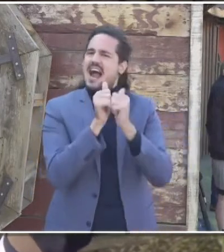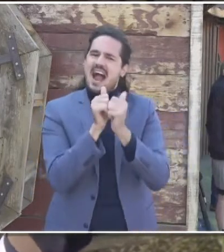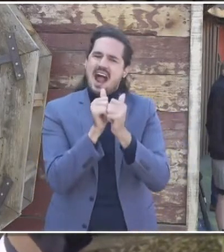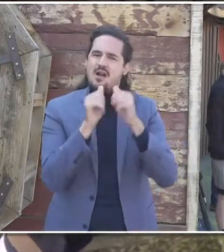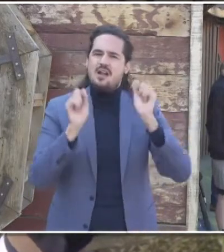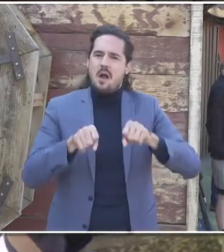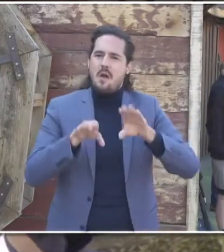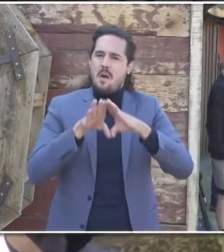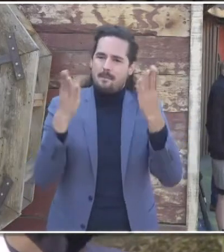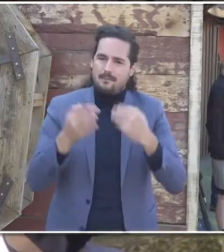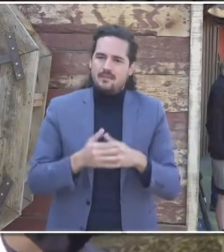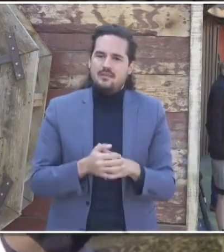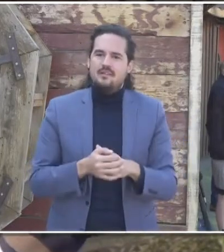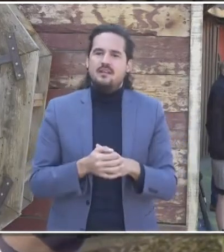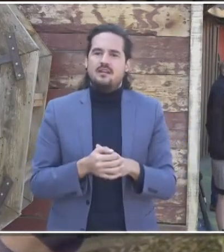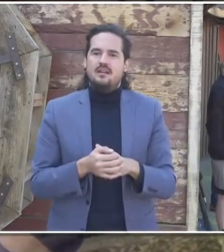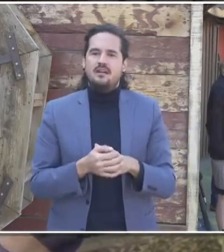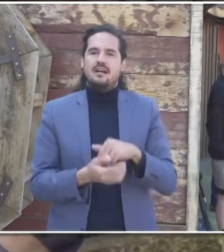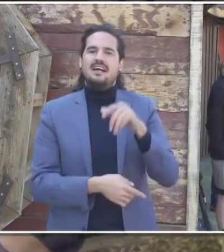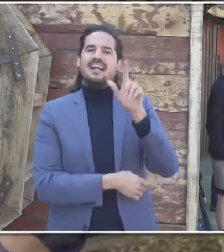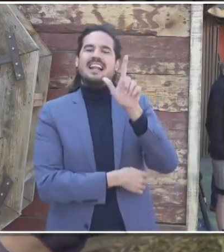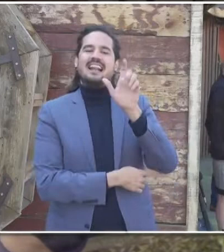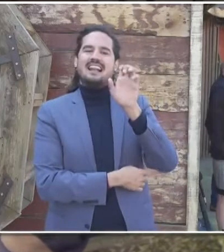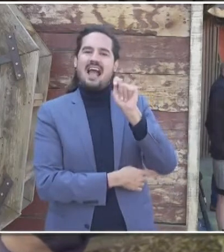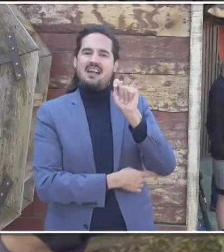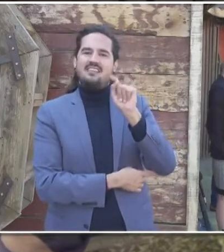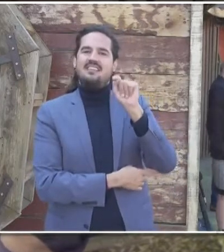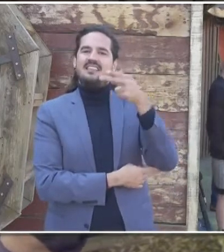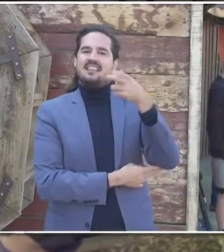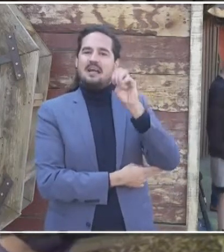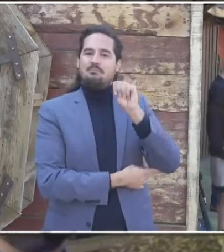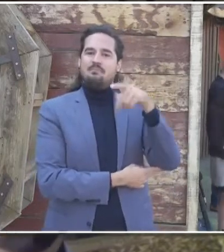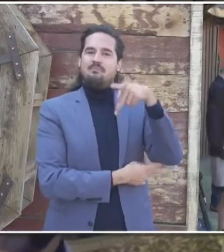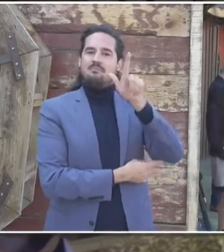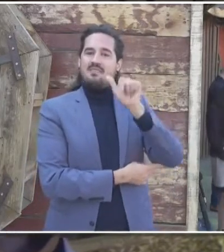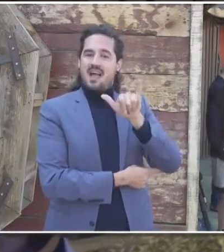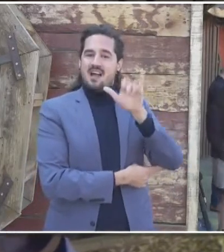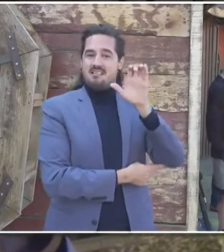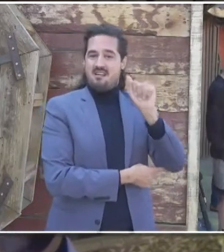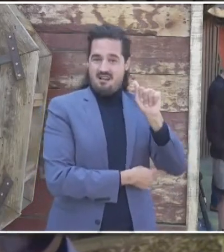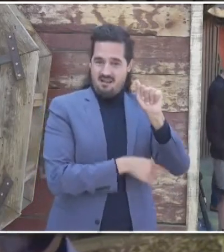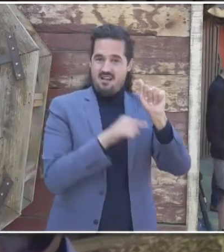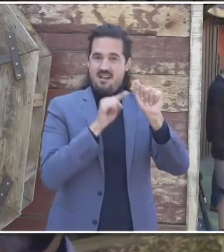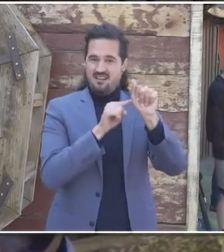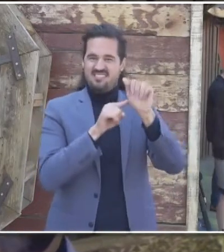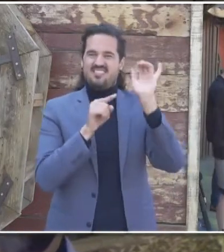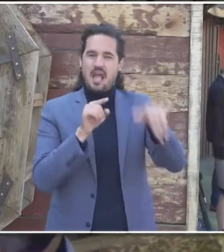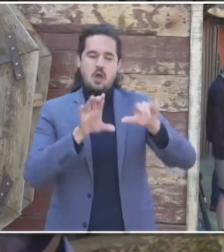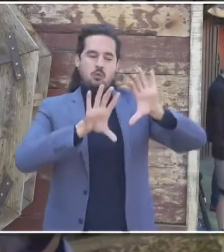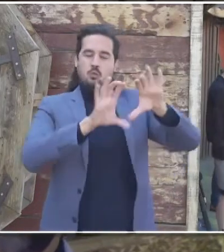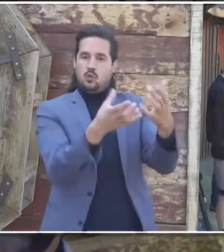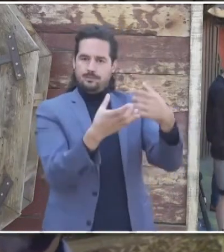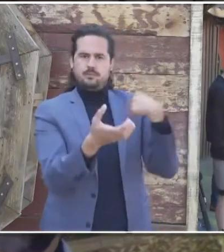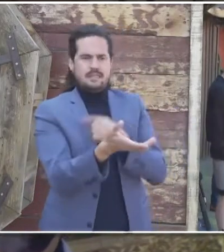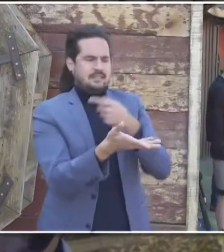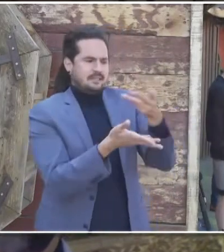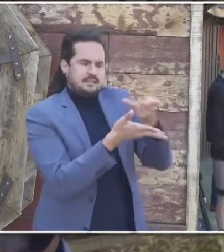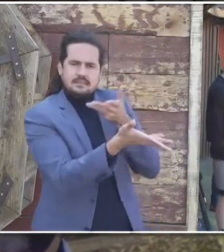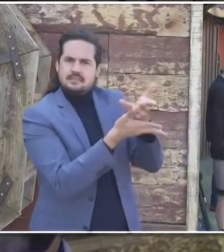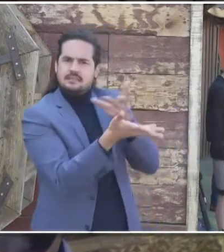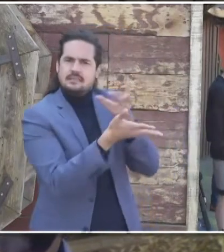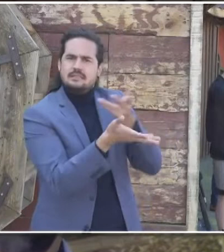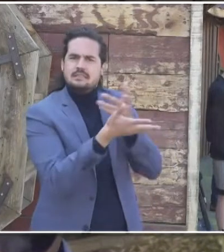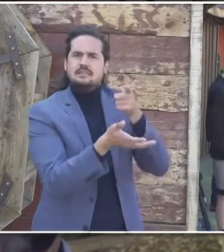that have been outstanding in terms of not only providing evidence, but providing support to update our guidelines. When I say we're